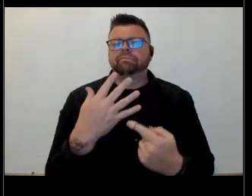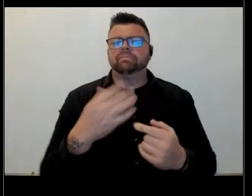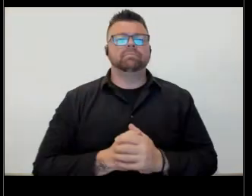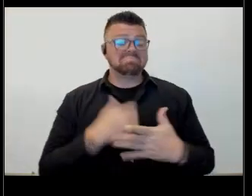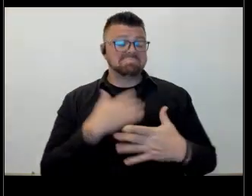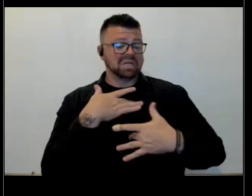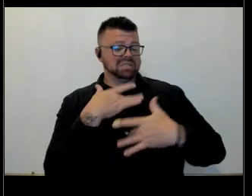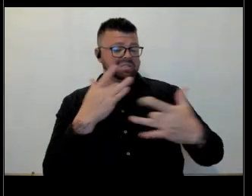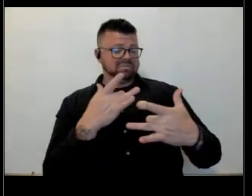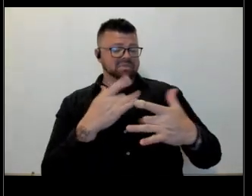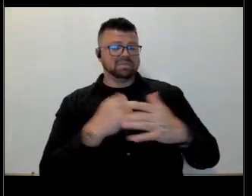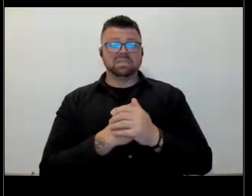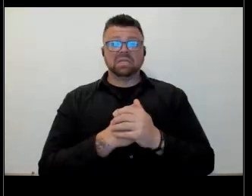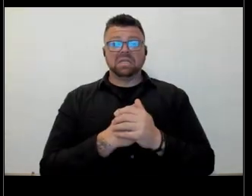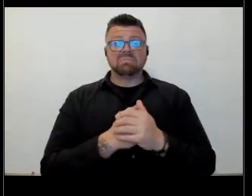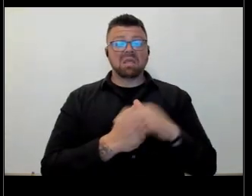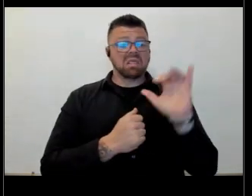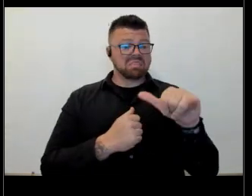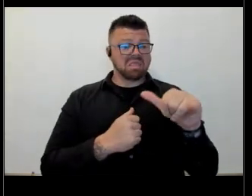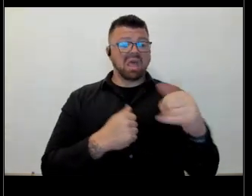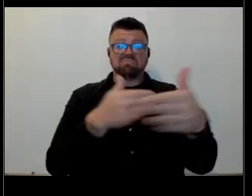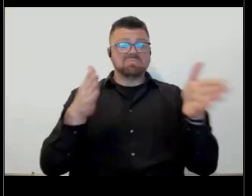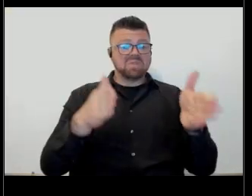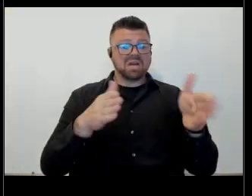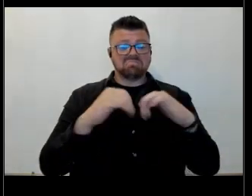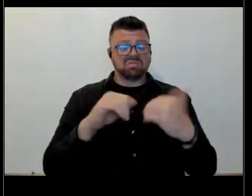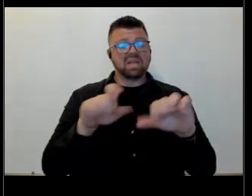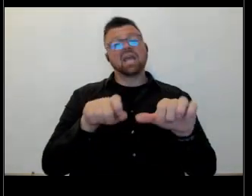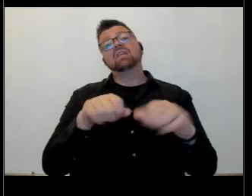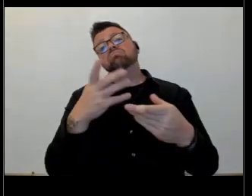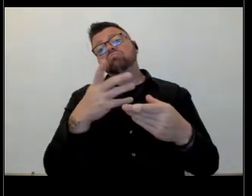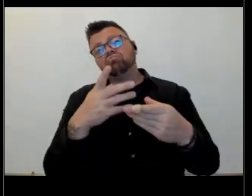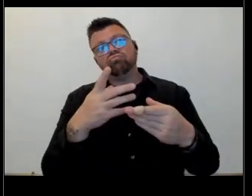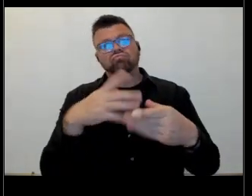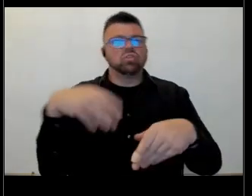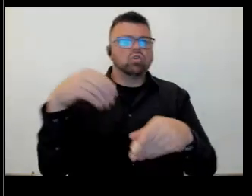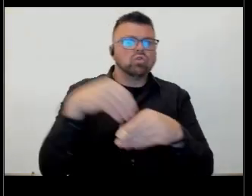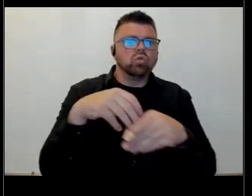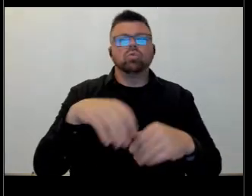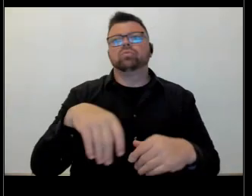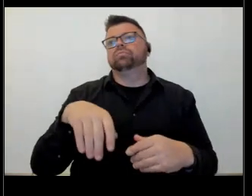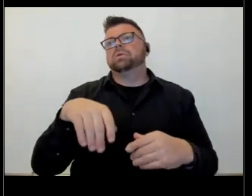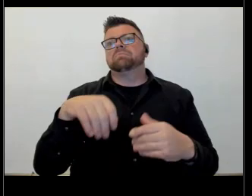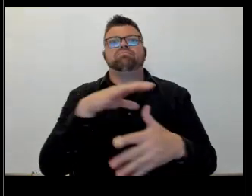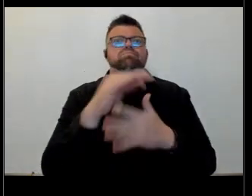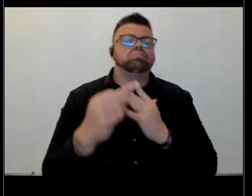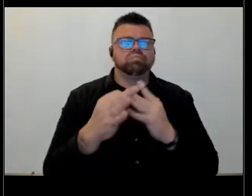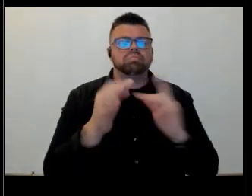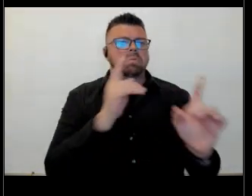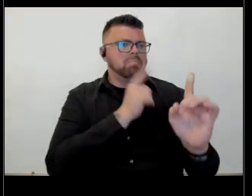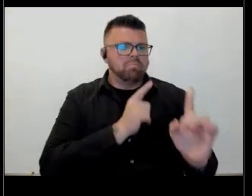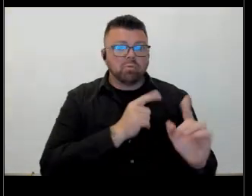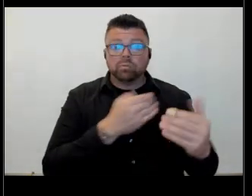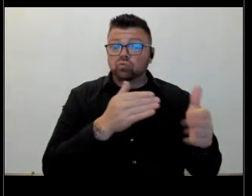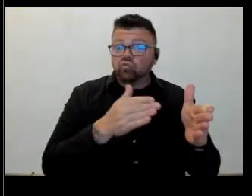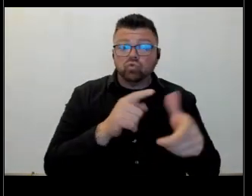Typically, a clubhouse might include a multi-purpose room, a kitchen, toilet,